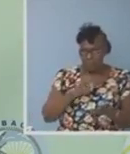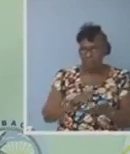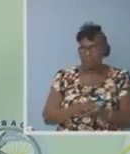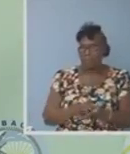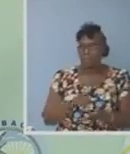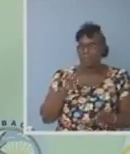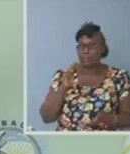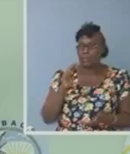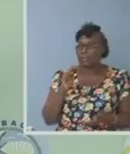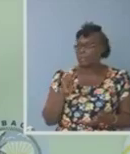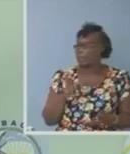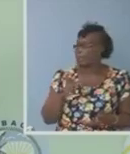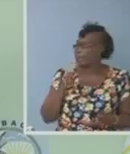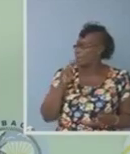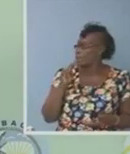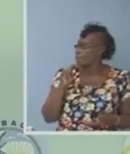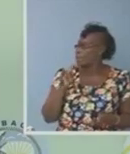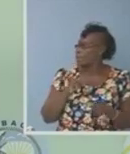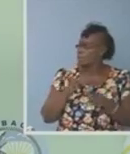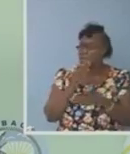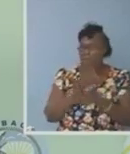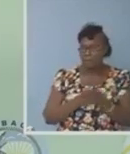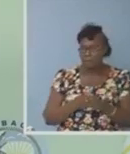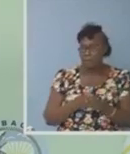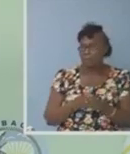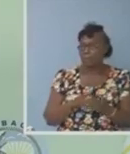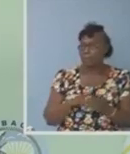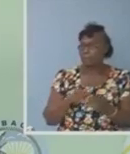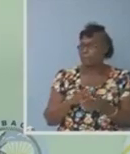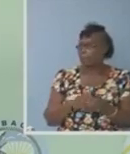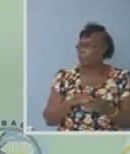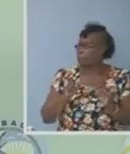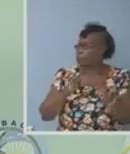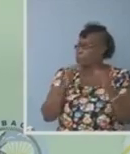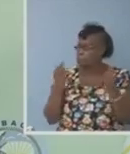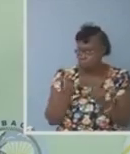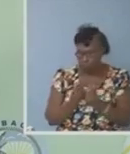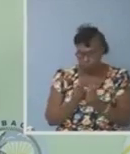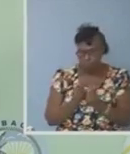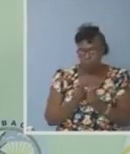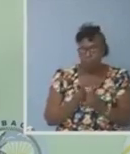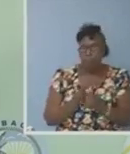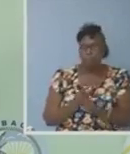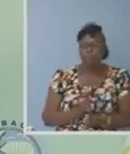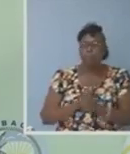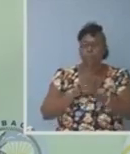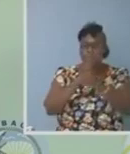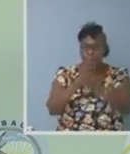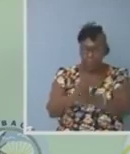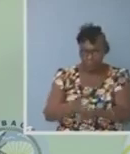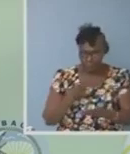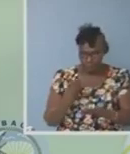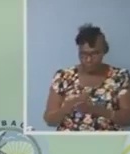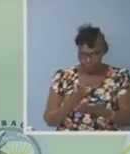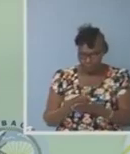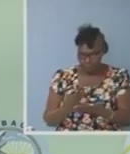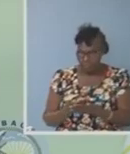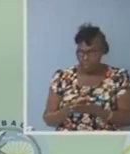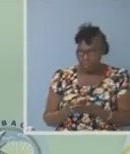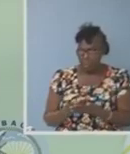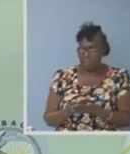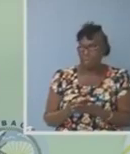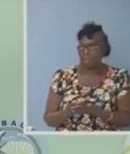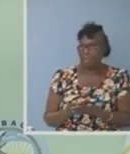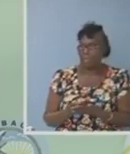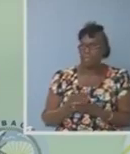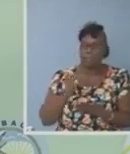Unicoma and Island Finance and some of the other money lenders and hire purchase organizations